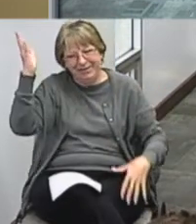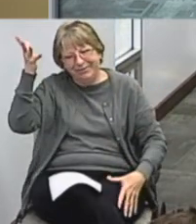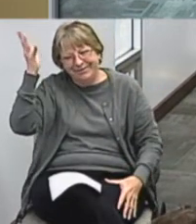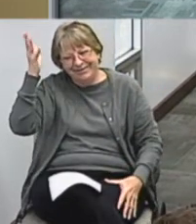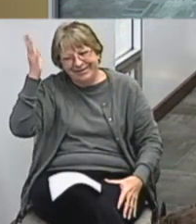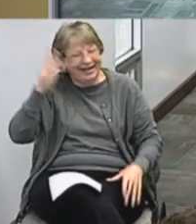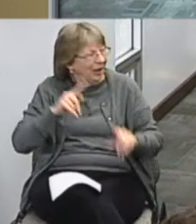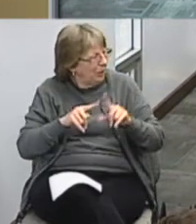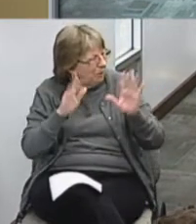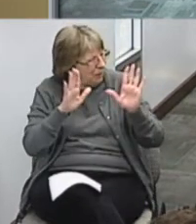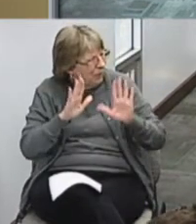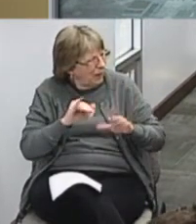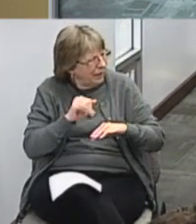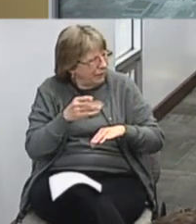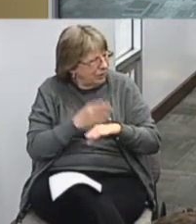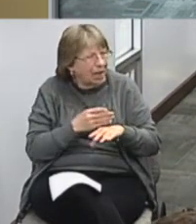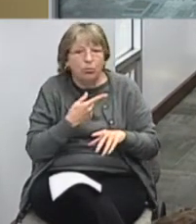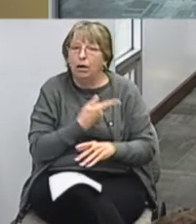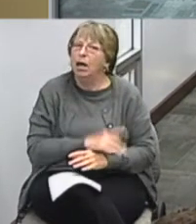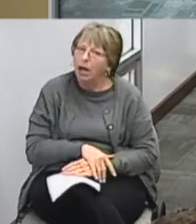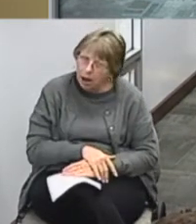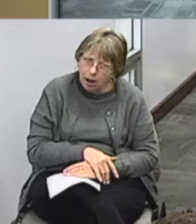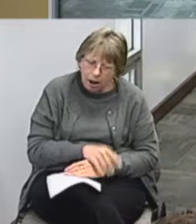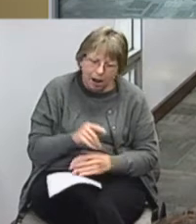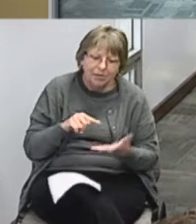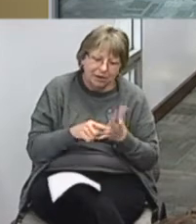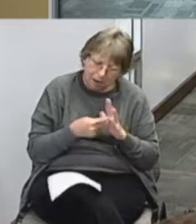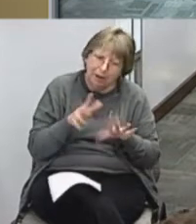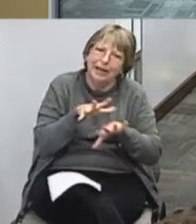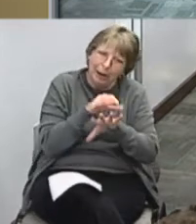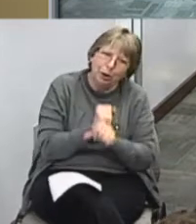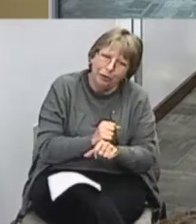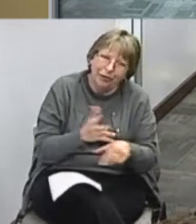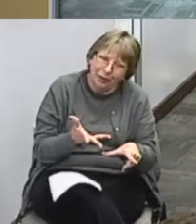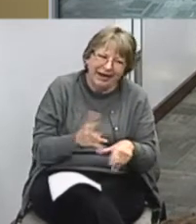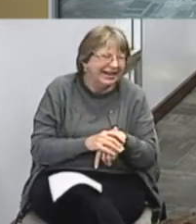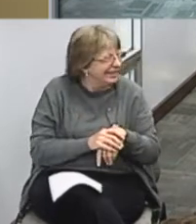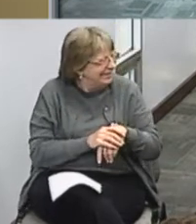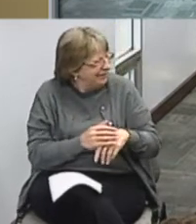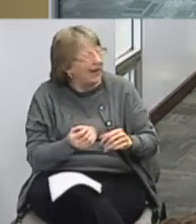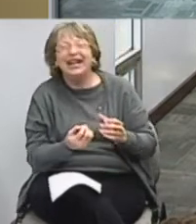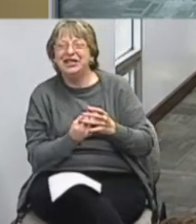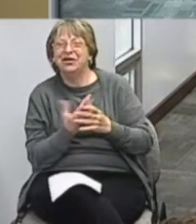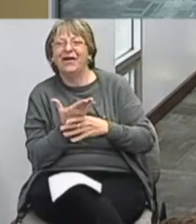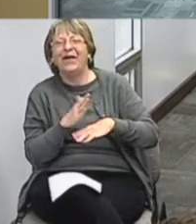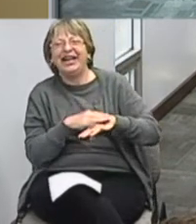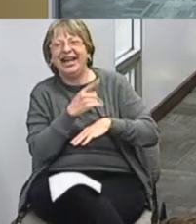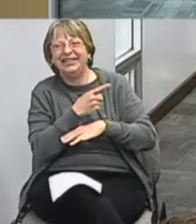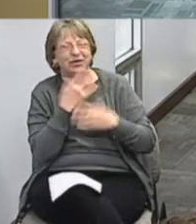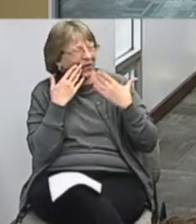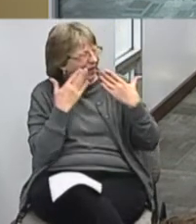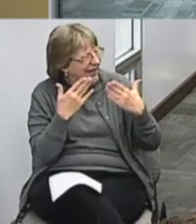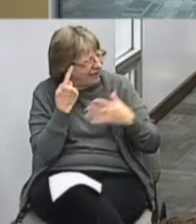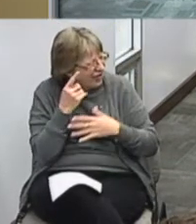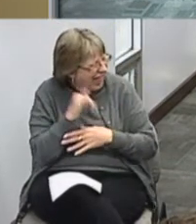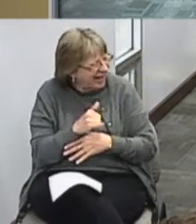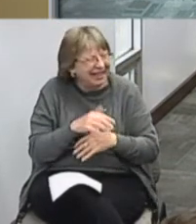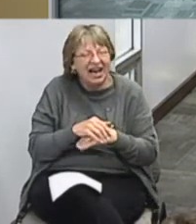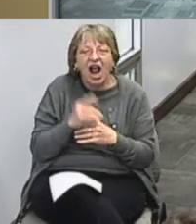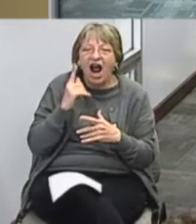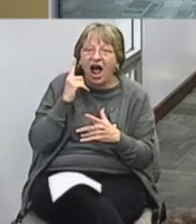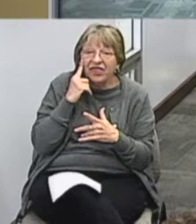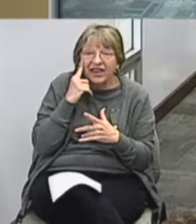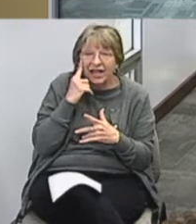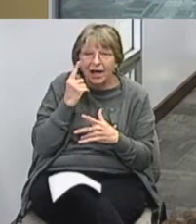out there. I'm So getting used to it. maybe it'll suit you. It'll grow on you. So, anyways, so thank you for that. I